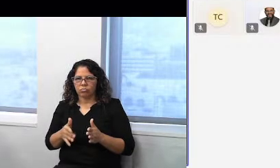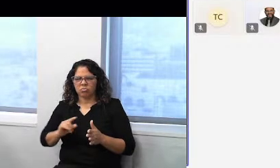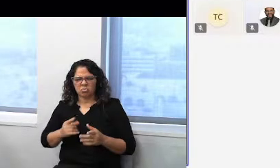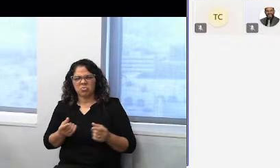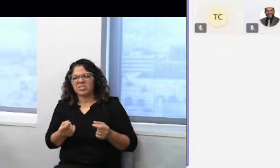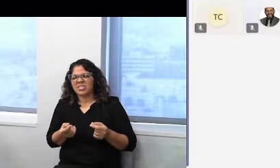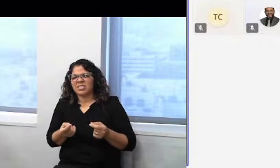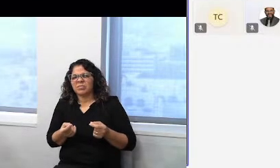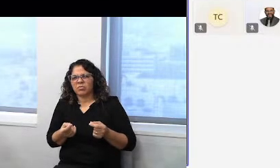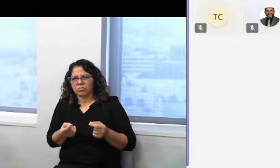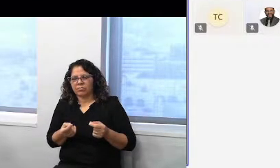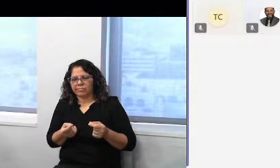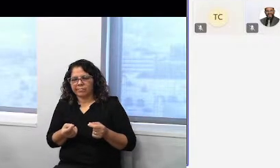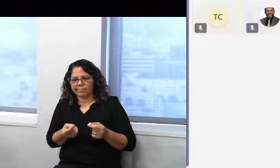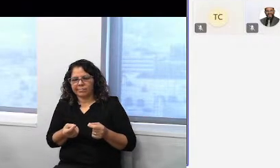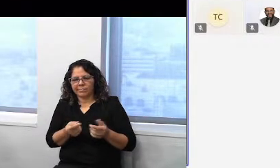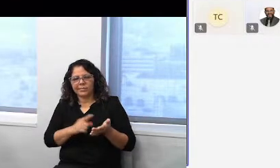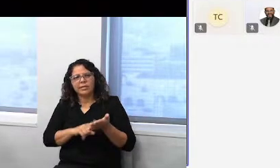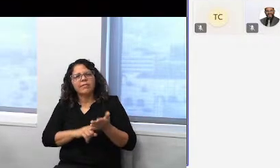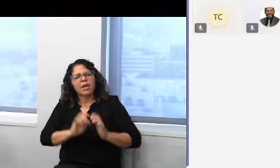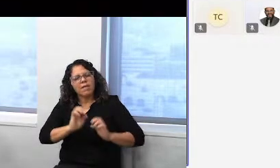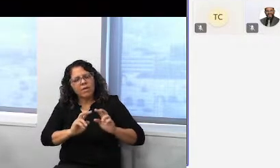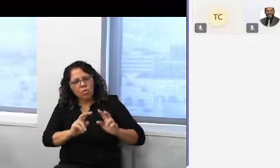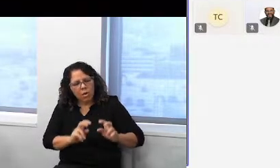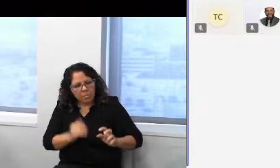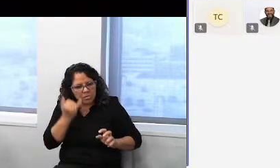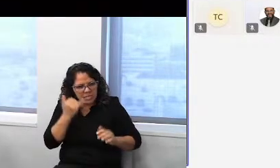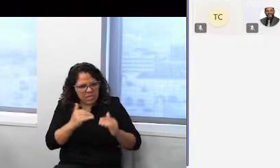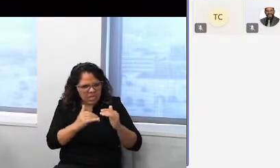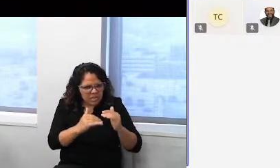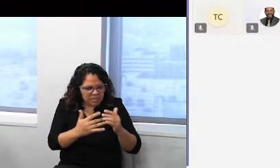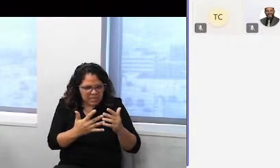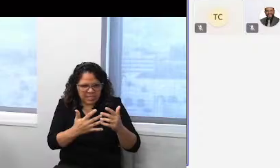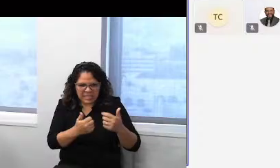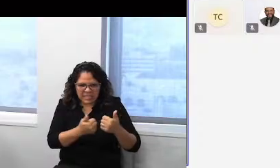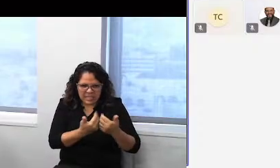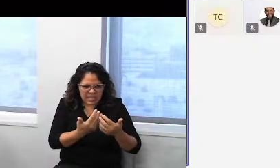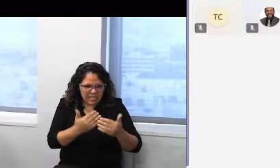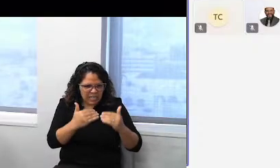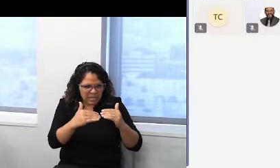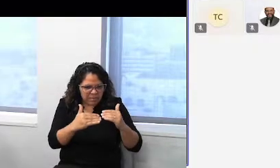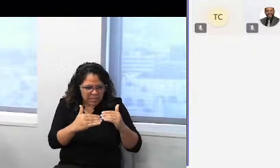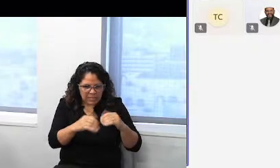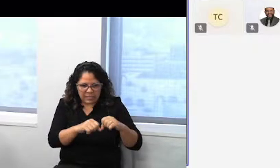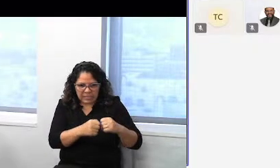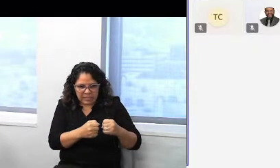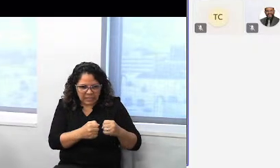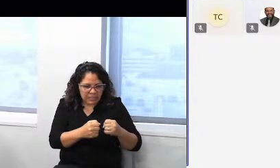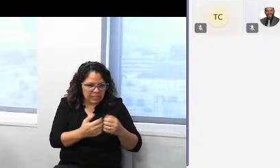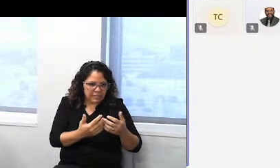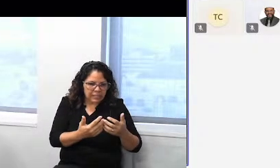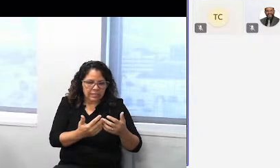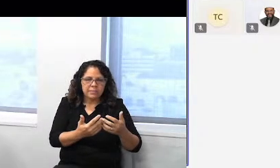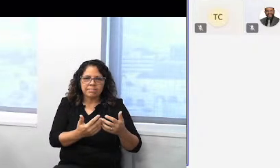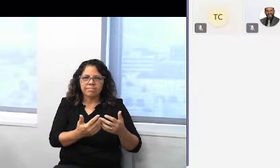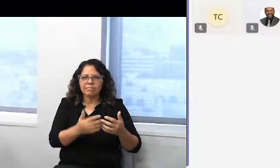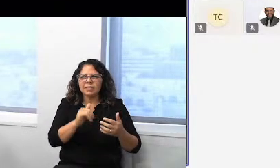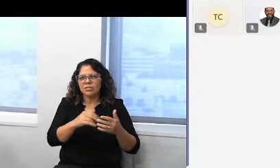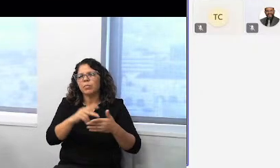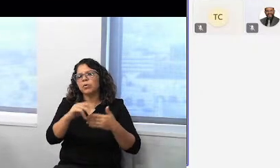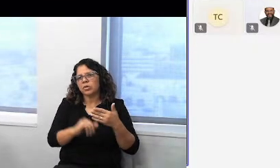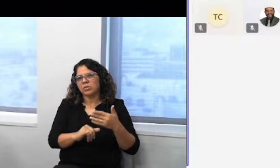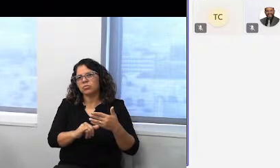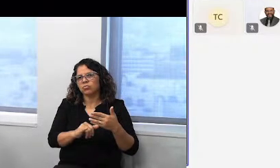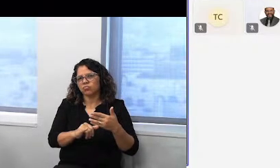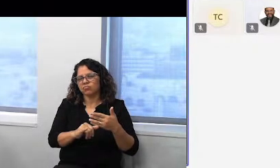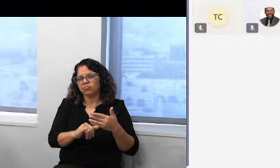challenged, and then that defines the long-term plan. Those projects do exist. I will further add, recently